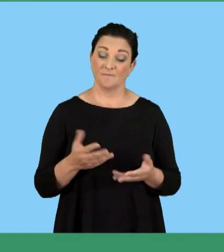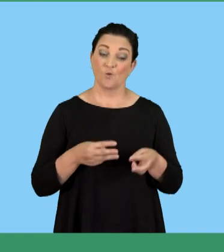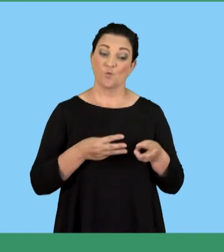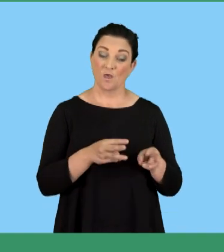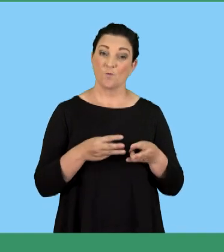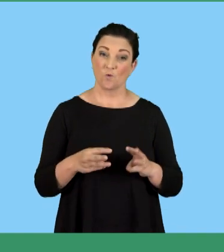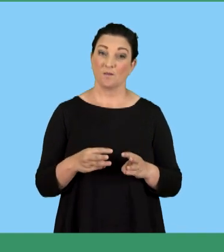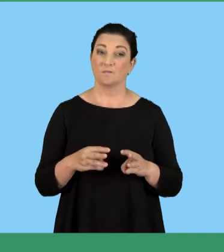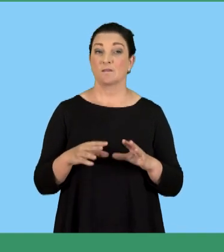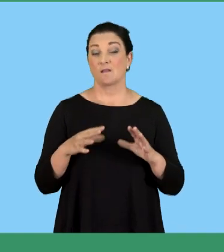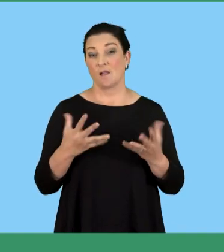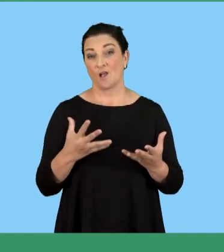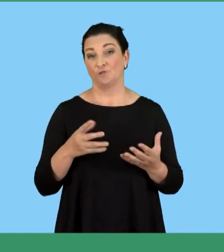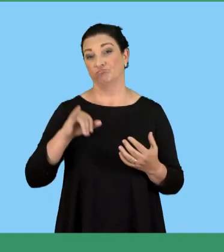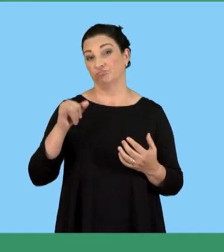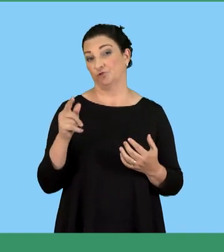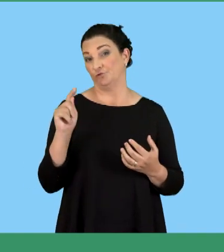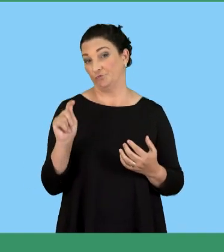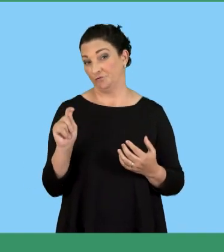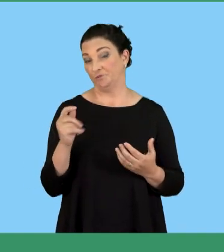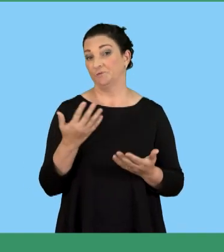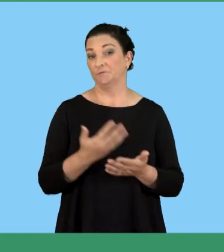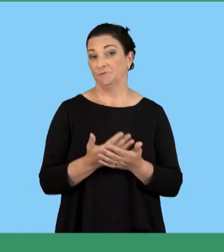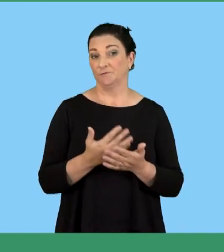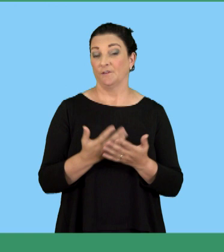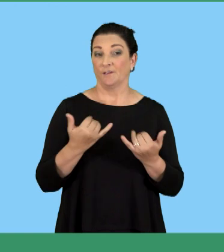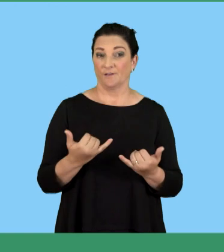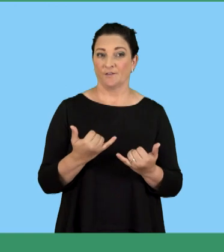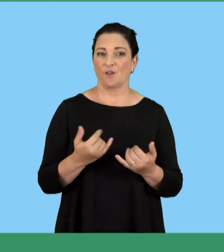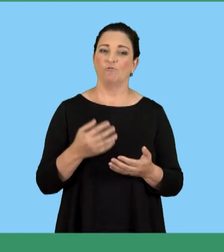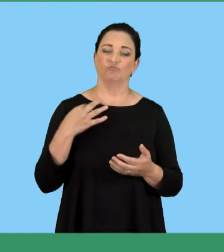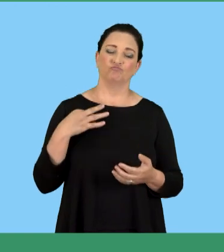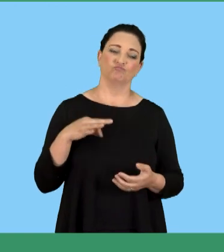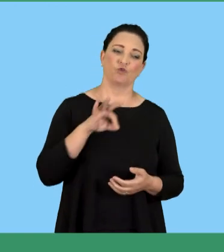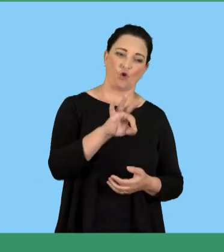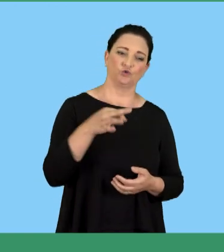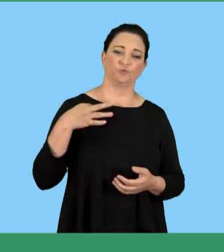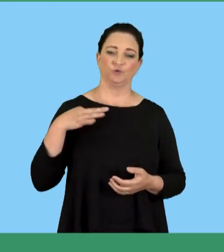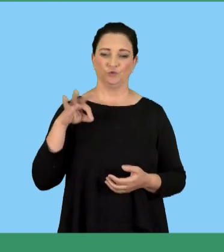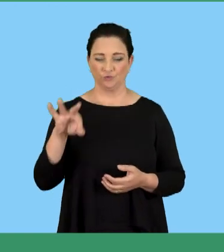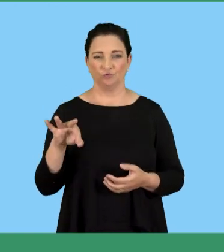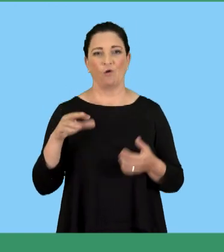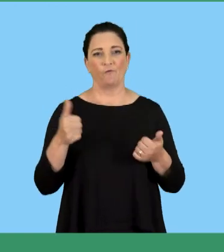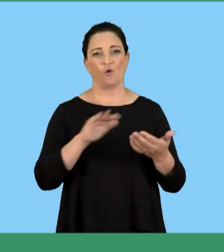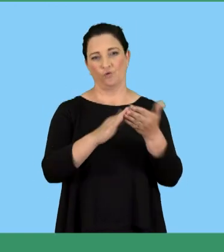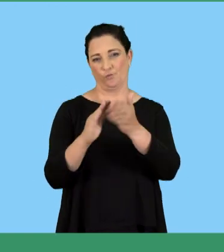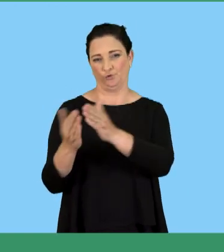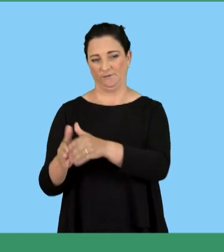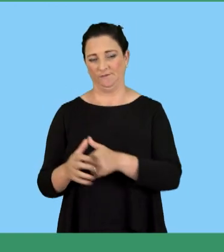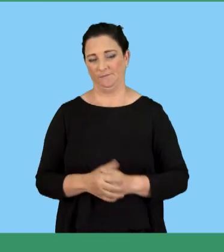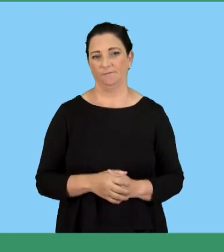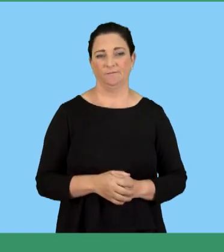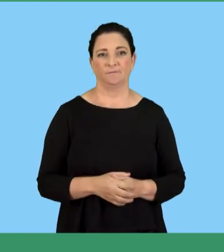Those are ways in which June Traders used to contribute their well-being to